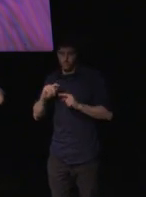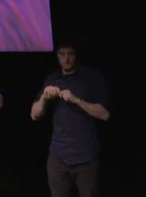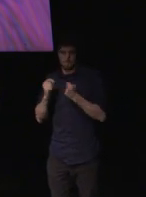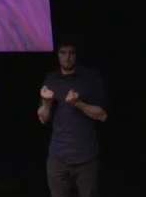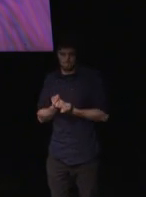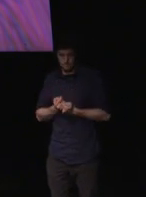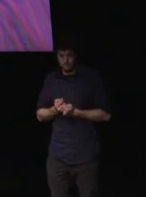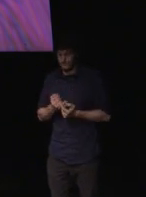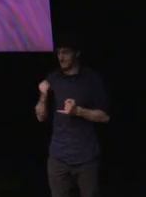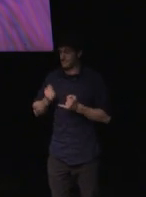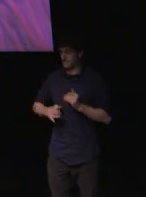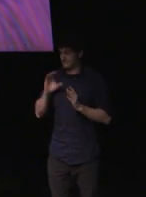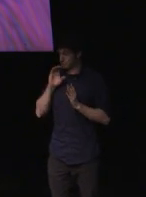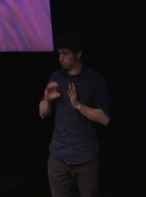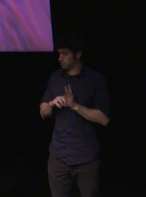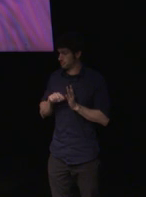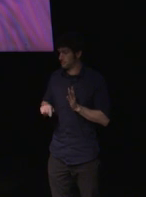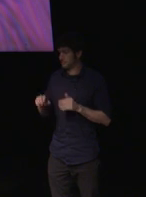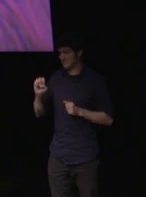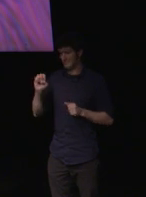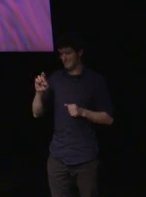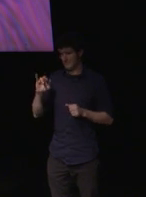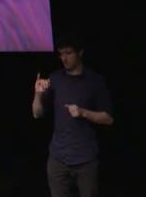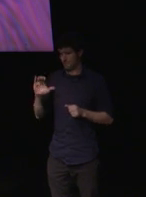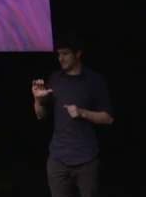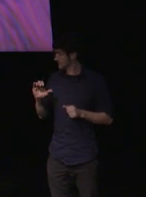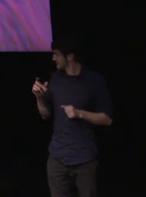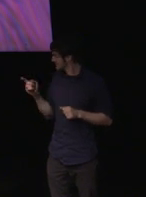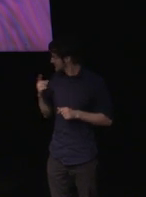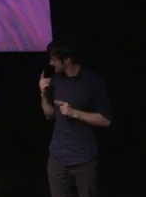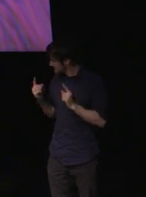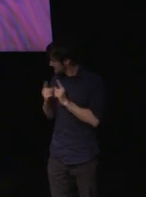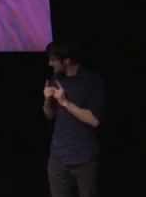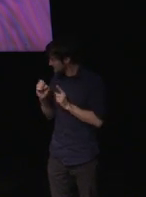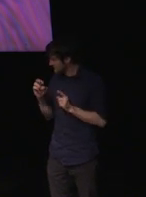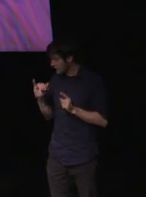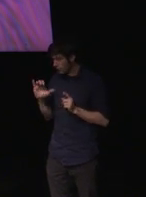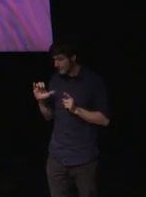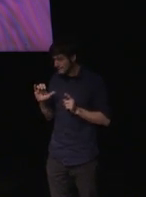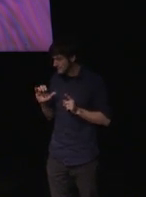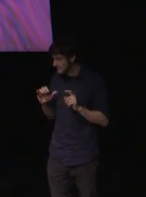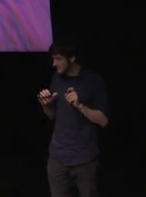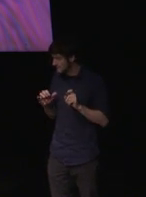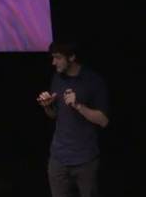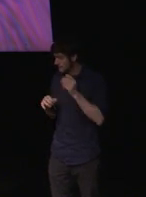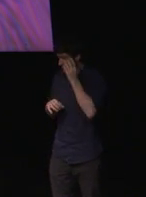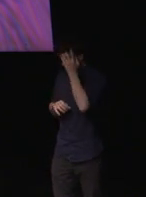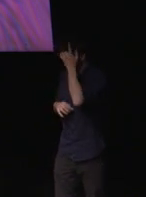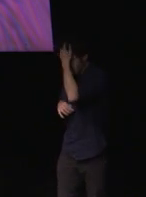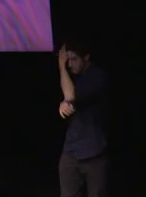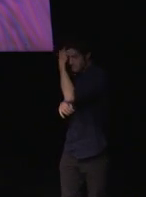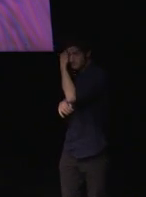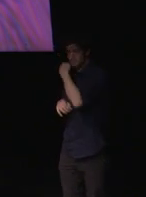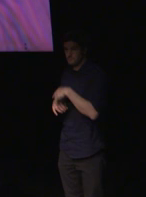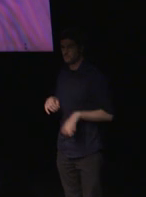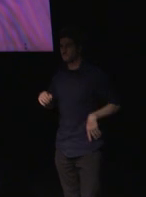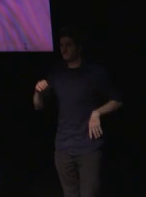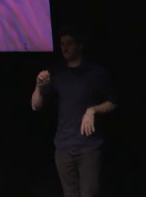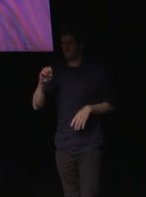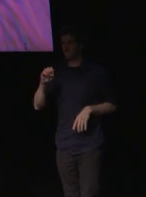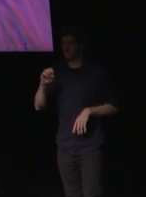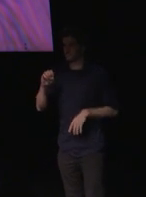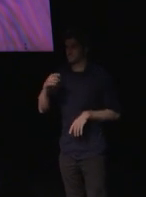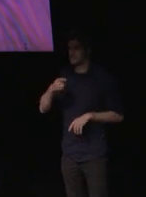Last one there is Eric. You know, did anyone meet Eric today? Yeah, Eric. So Eric comes to us from